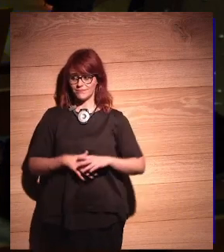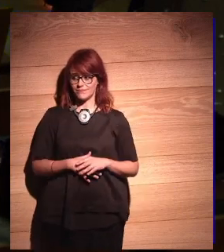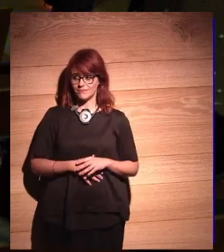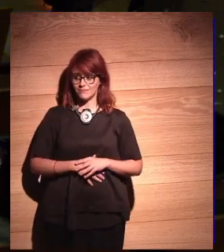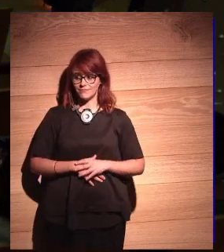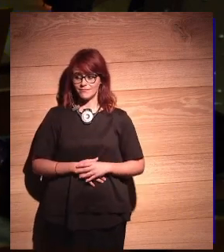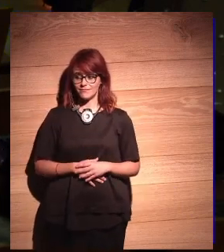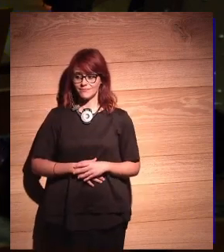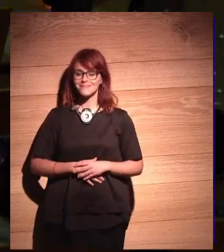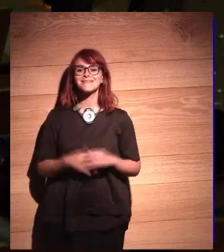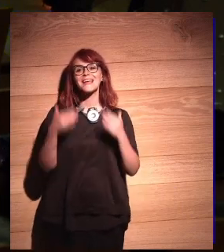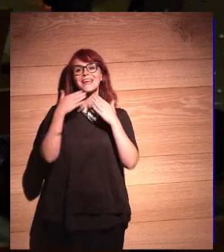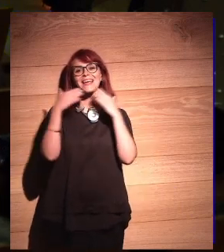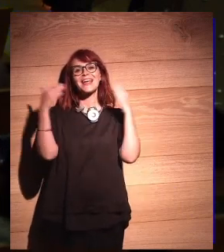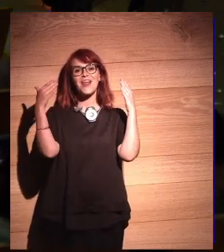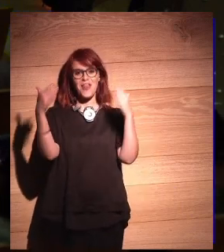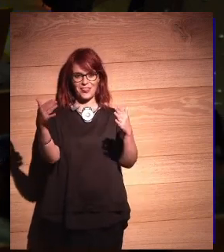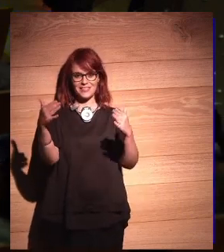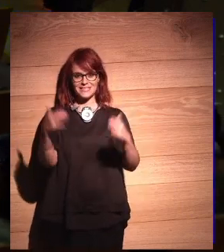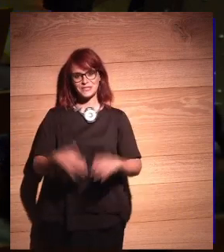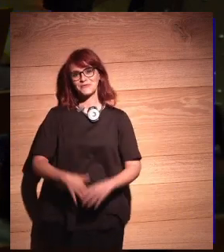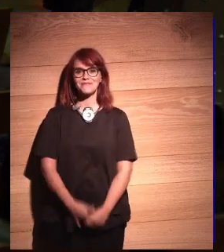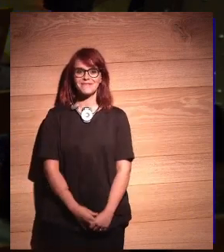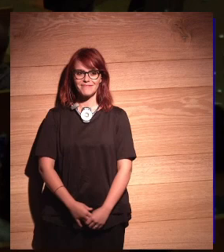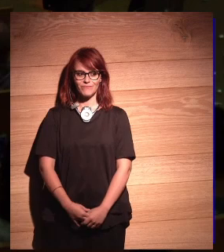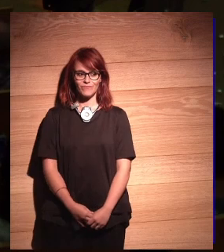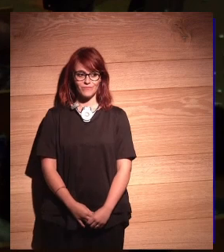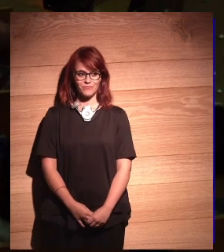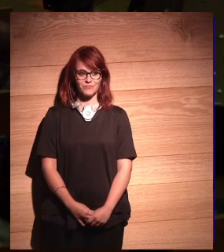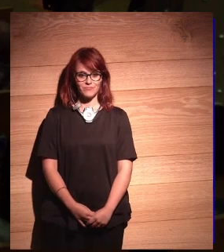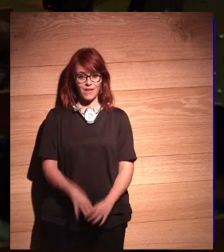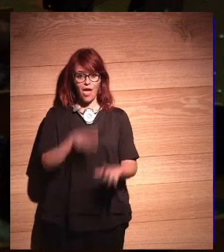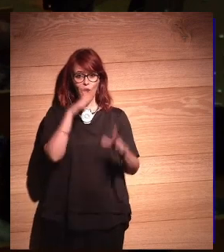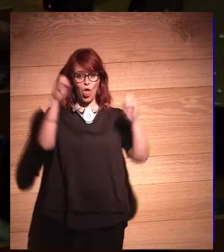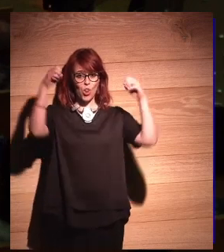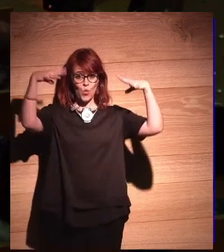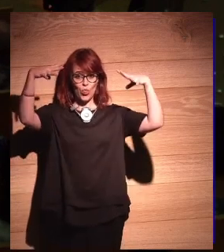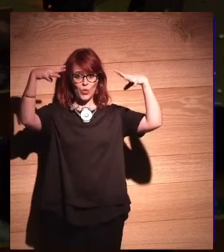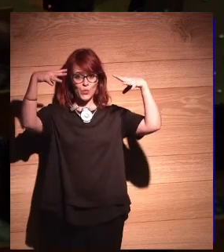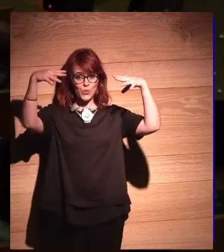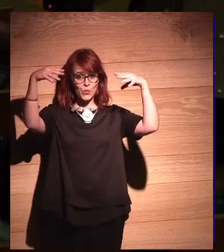Thank you. Okay. Turn the lights down a little bit, and I'm gonna play a song